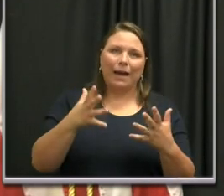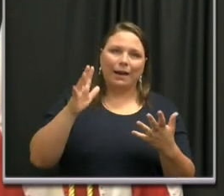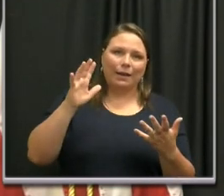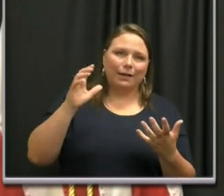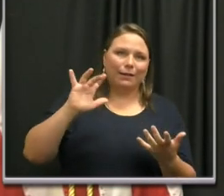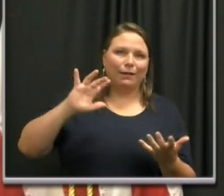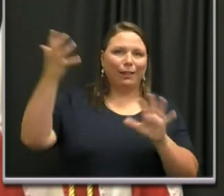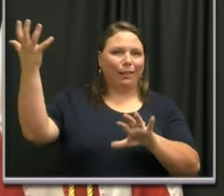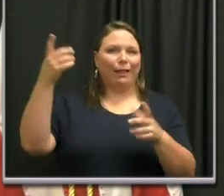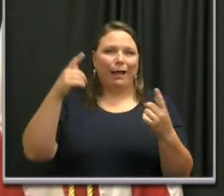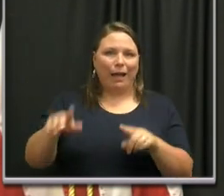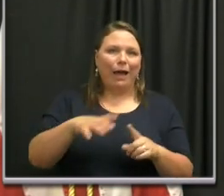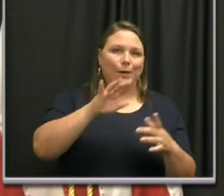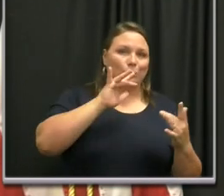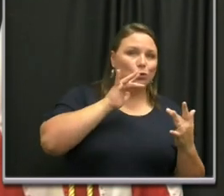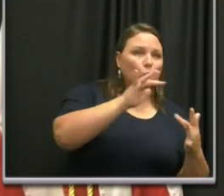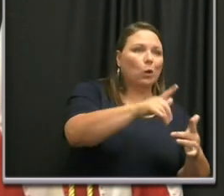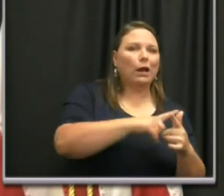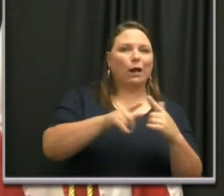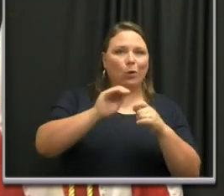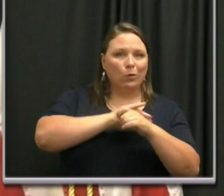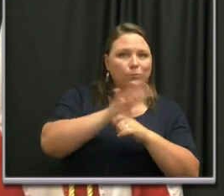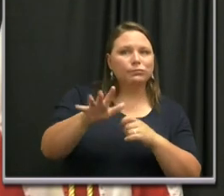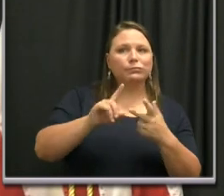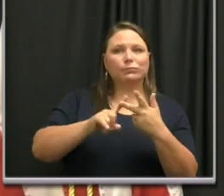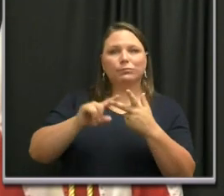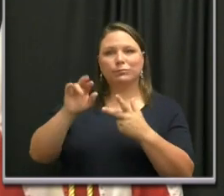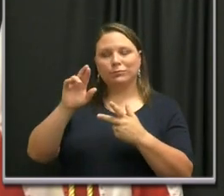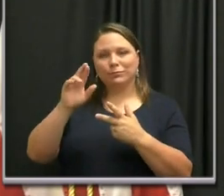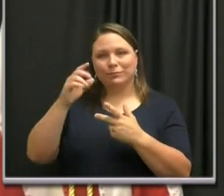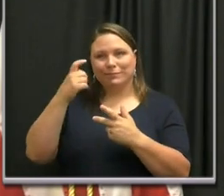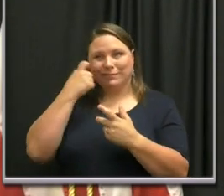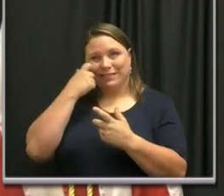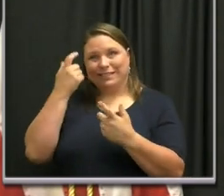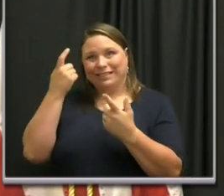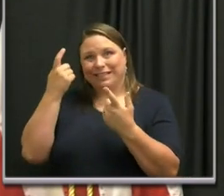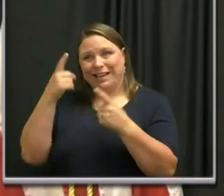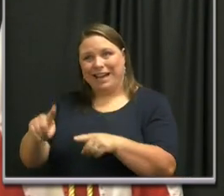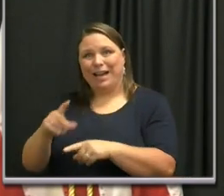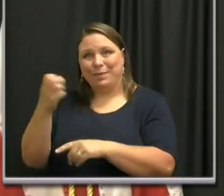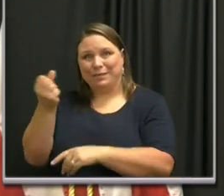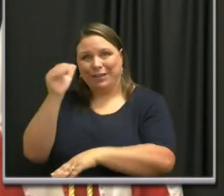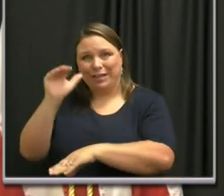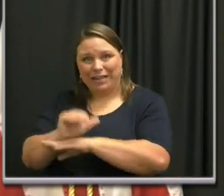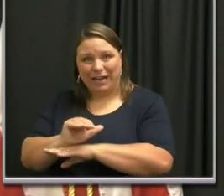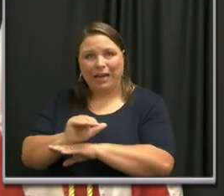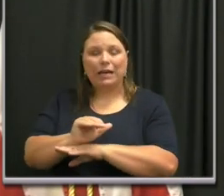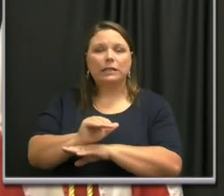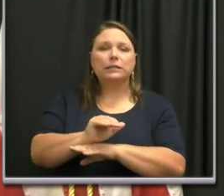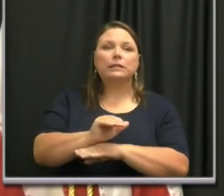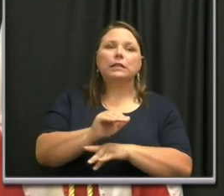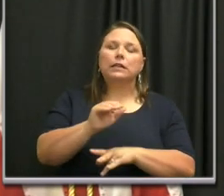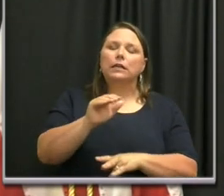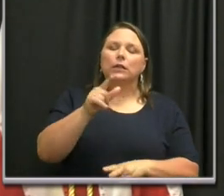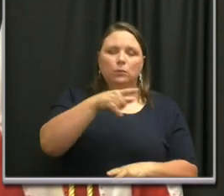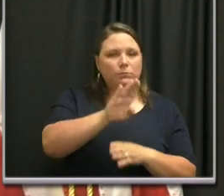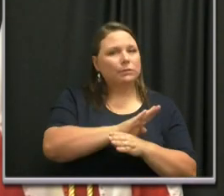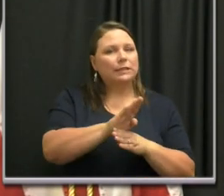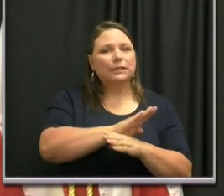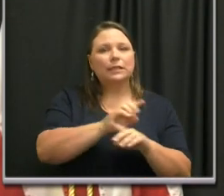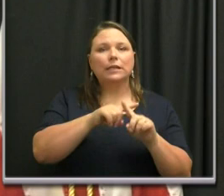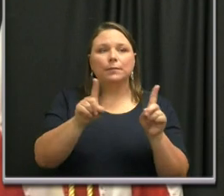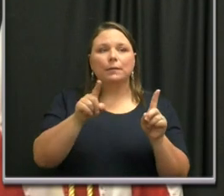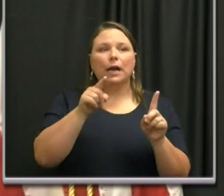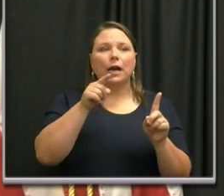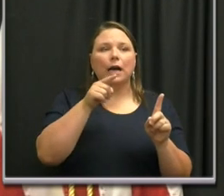the pandemic, and now what happened on Saturday night. Been very busy. But you have appointed an advisory group to look into how to spend